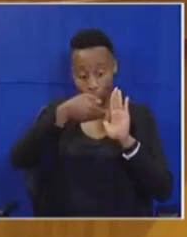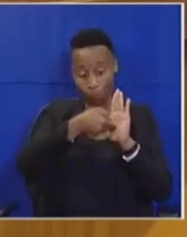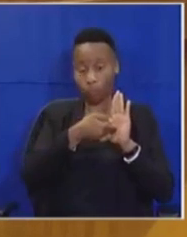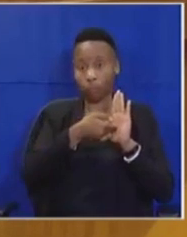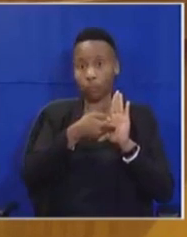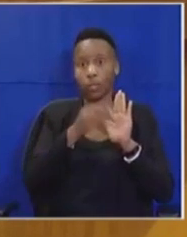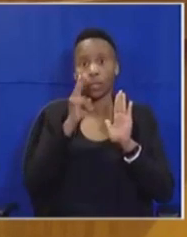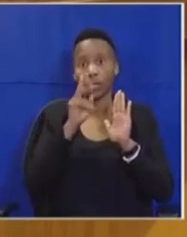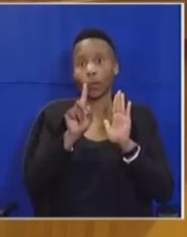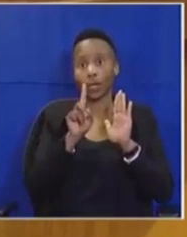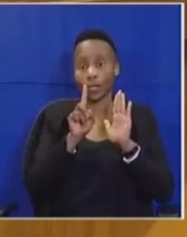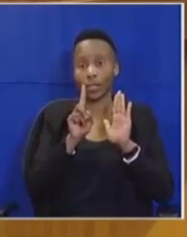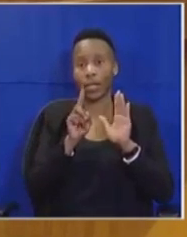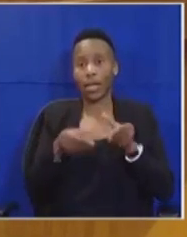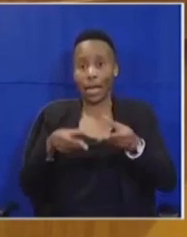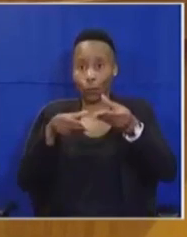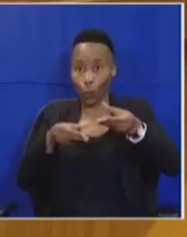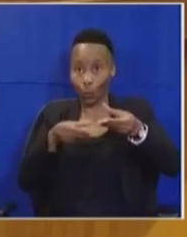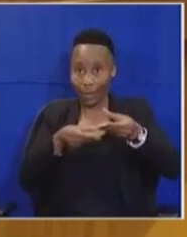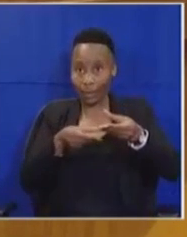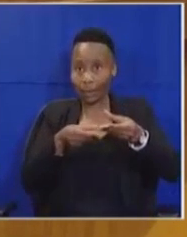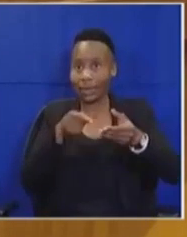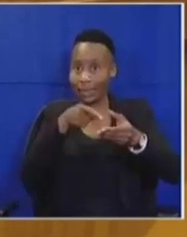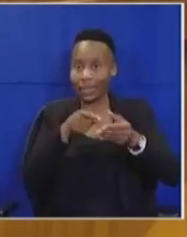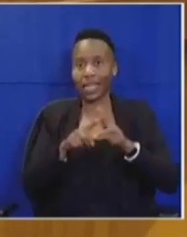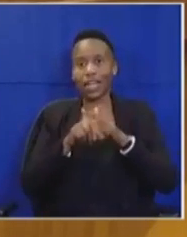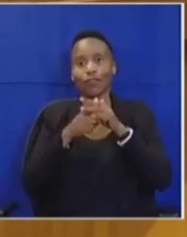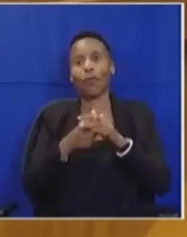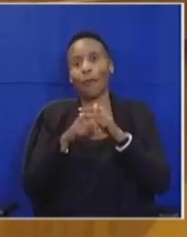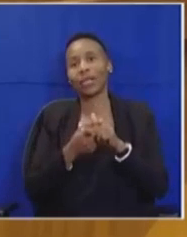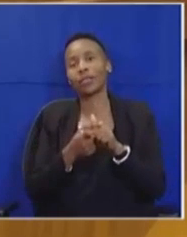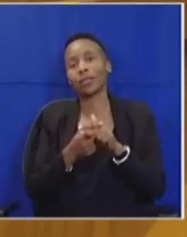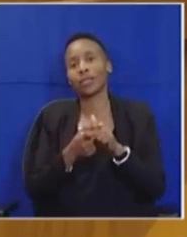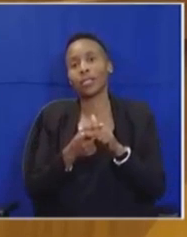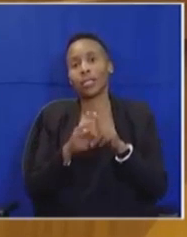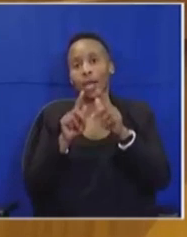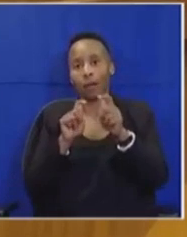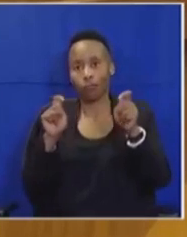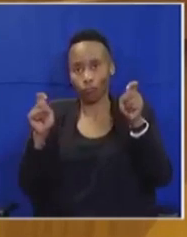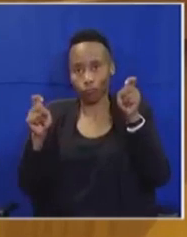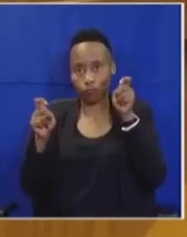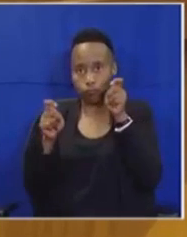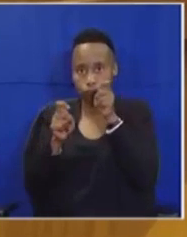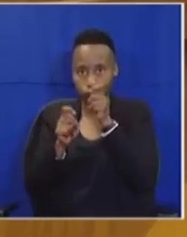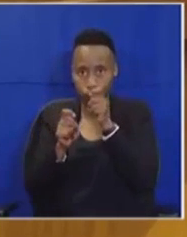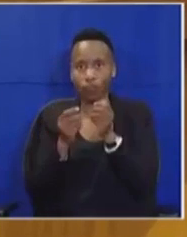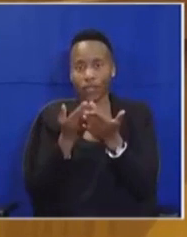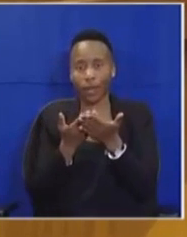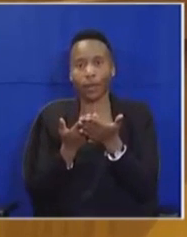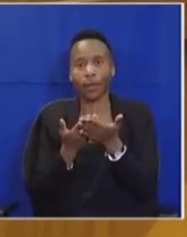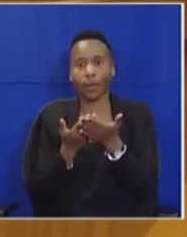a document and an instrument that is transformational in nature and that is